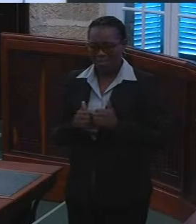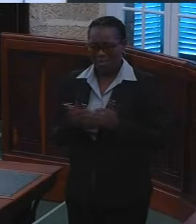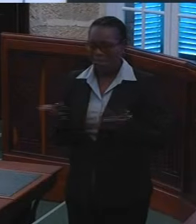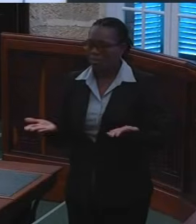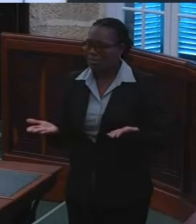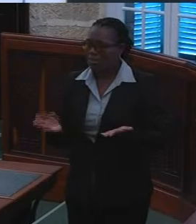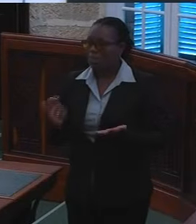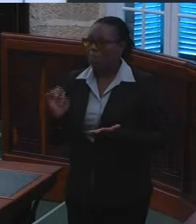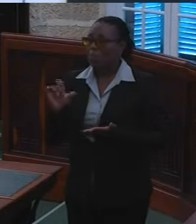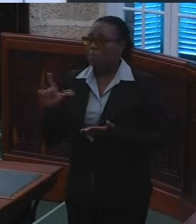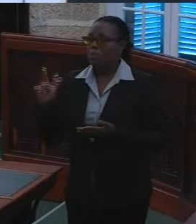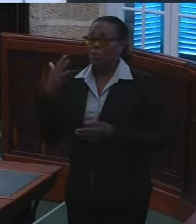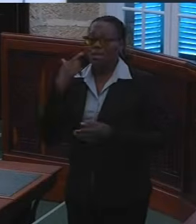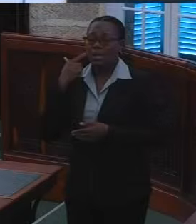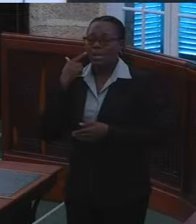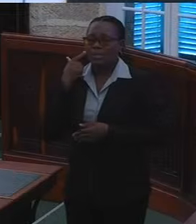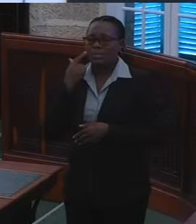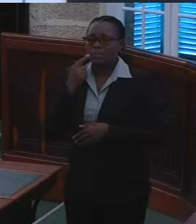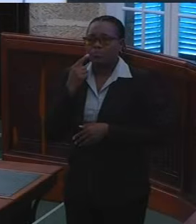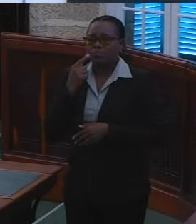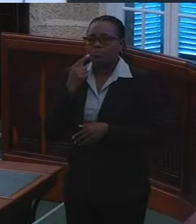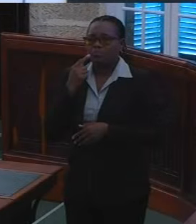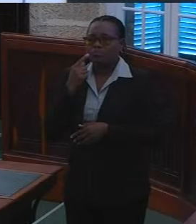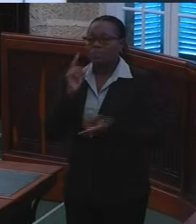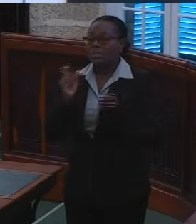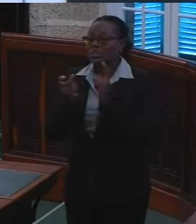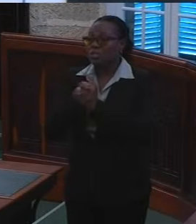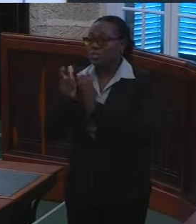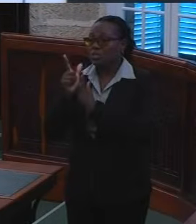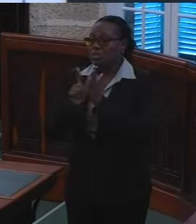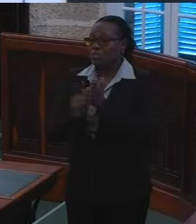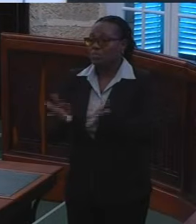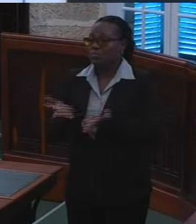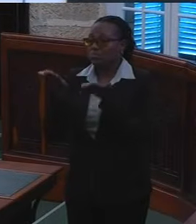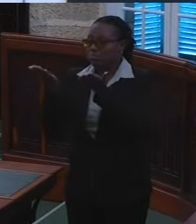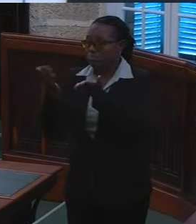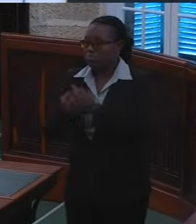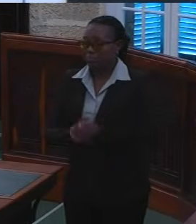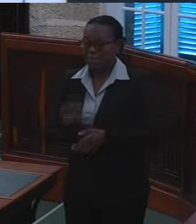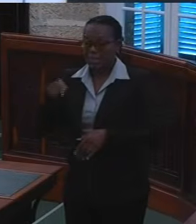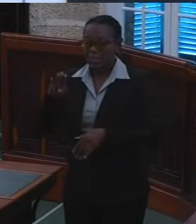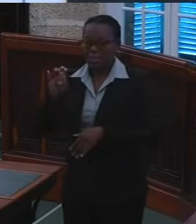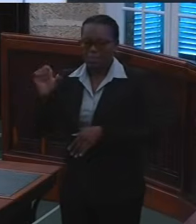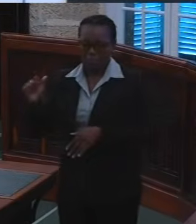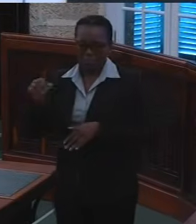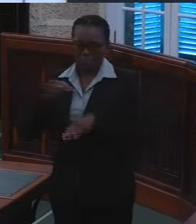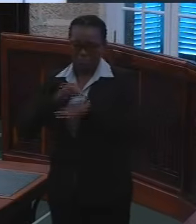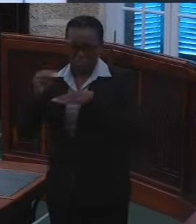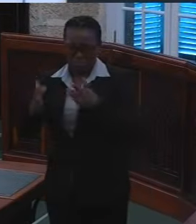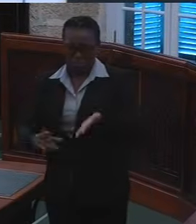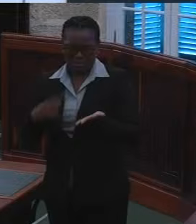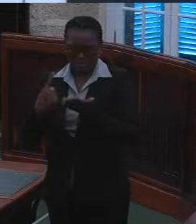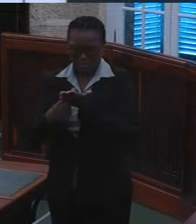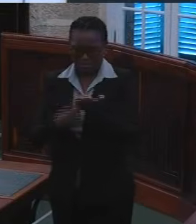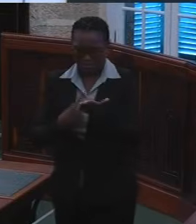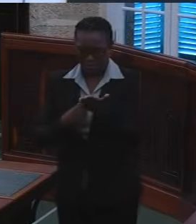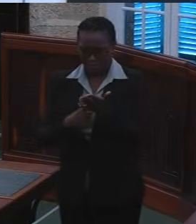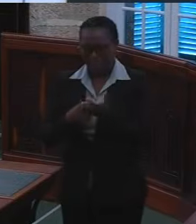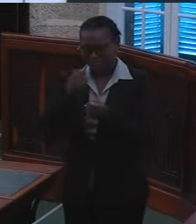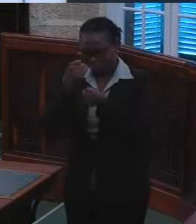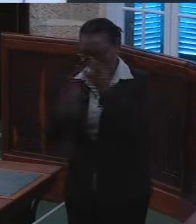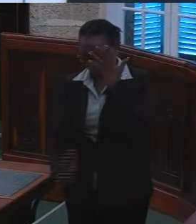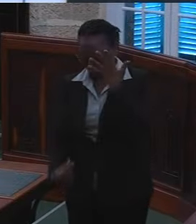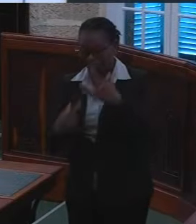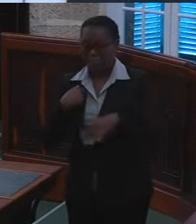reset in terms of the legislation, Mr. Speaker, sir. This bill, the minister went through it in some detail, so I won't, sir.